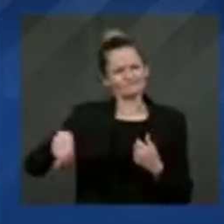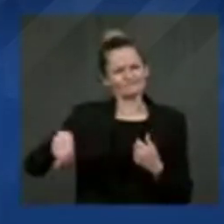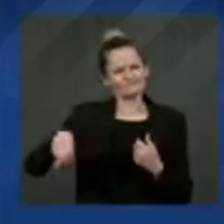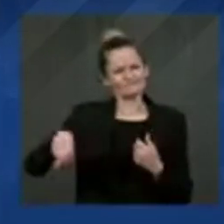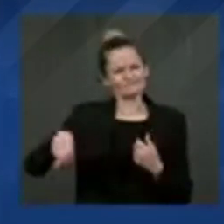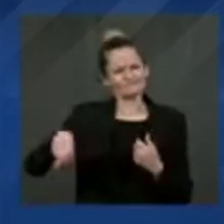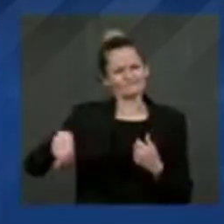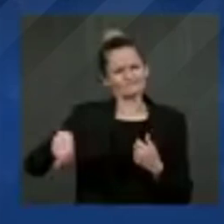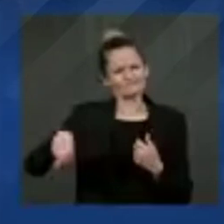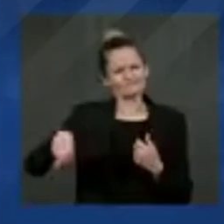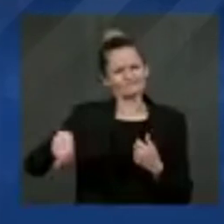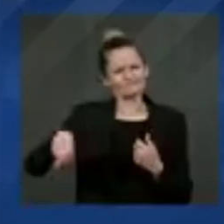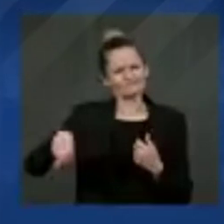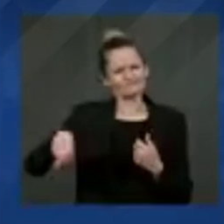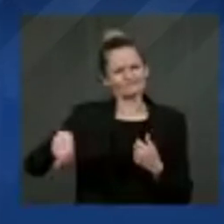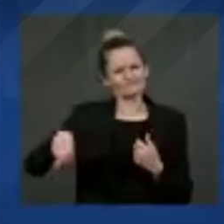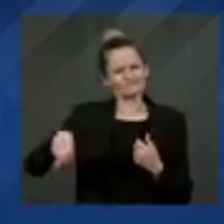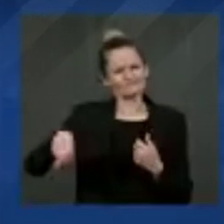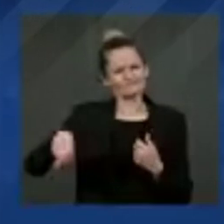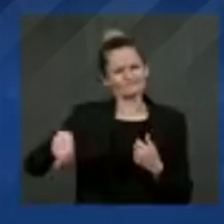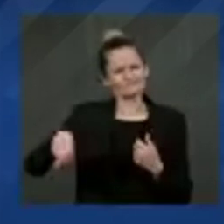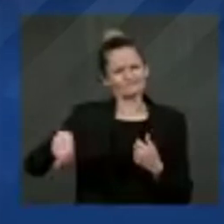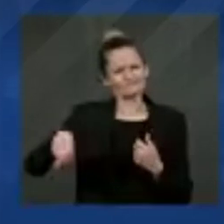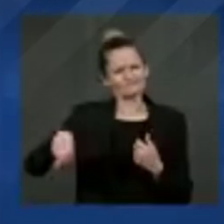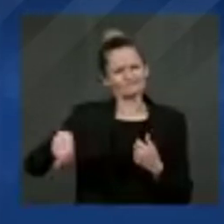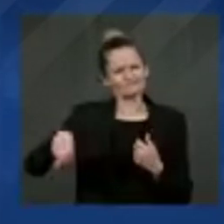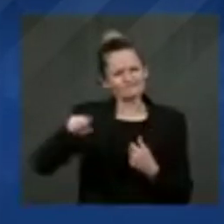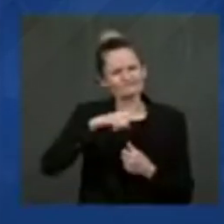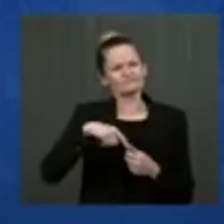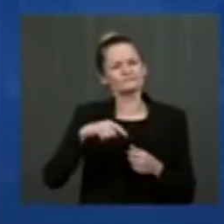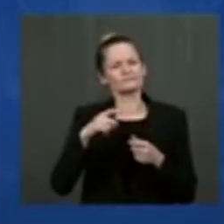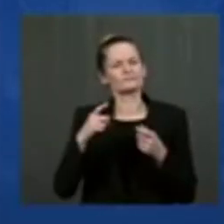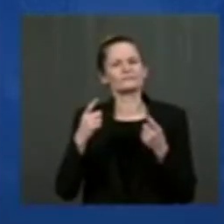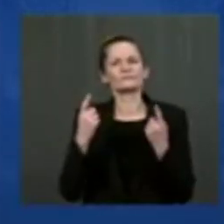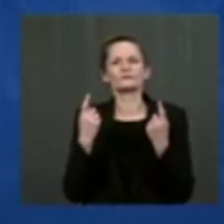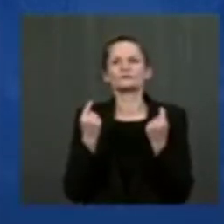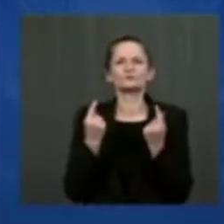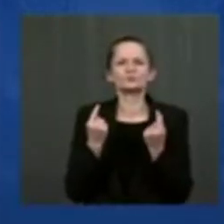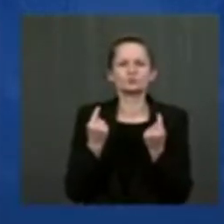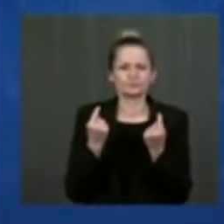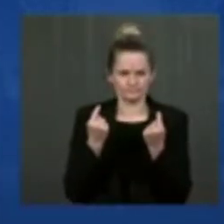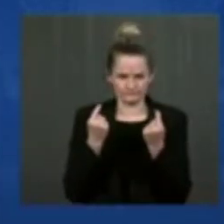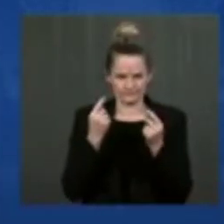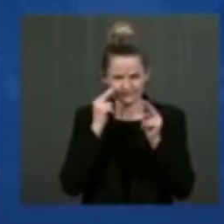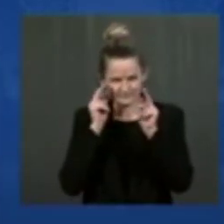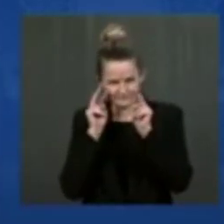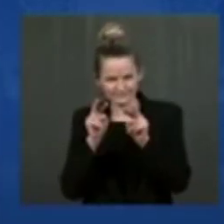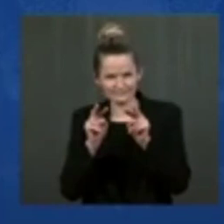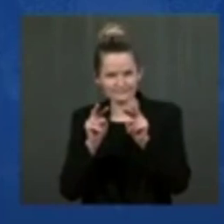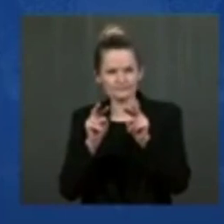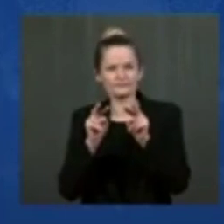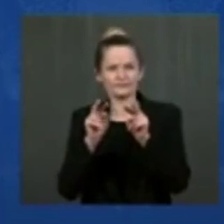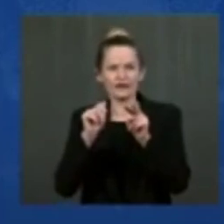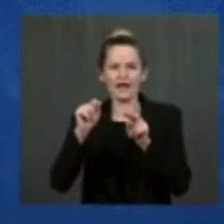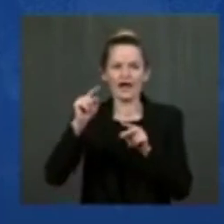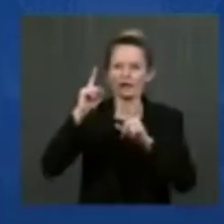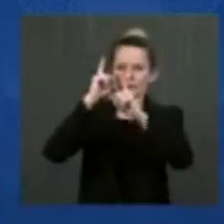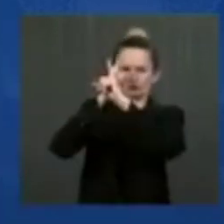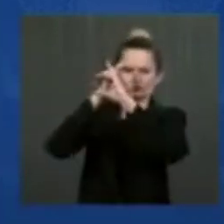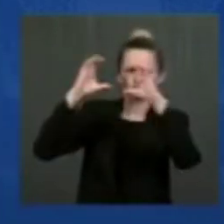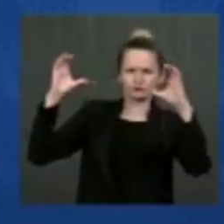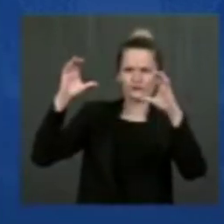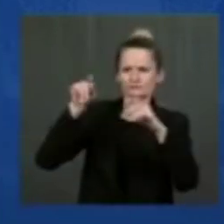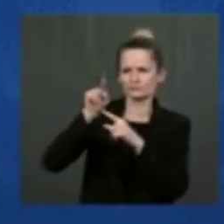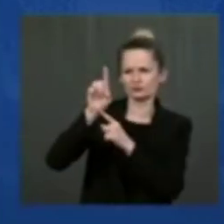dreamers TPS recipients, farm workers, essential